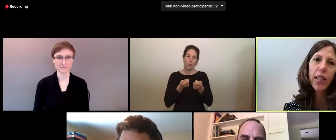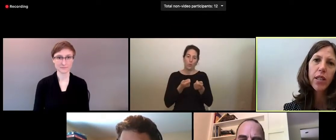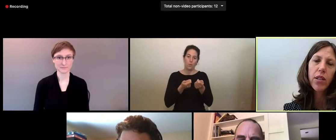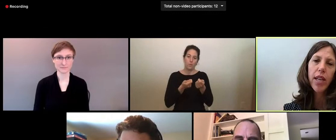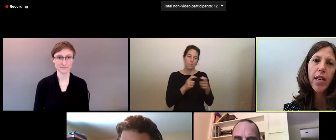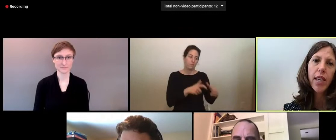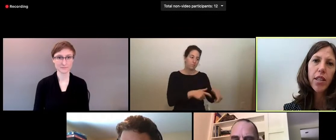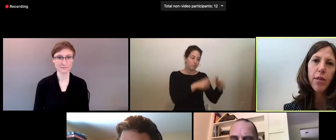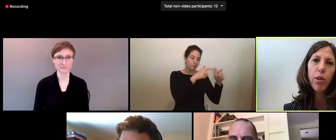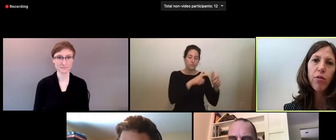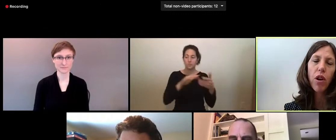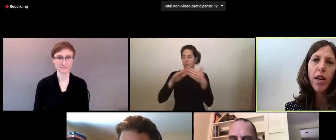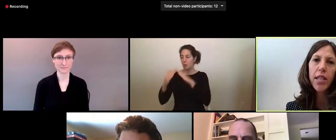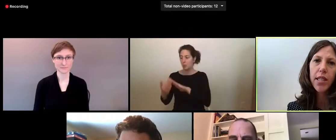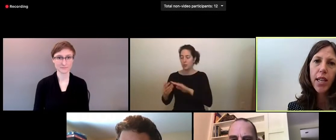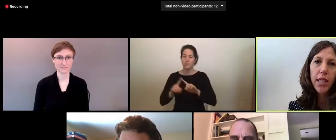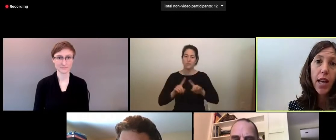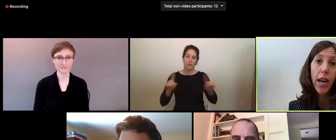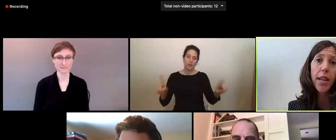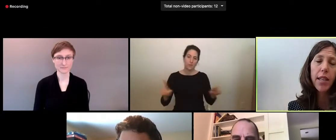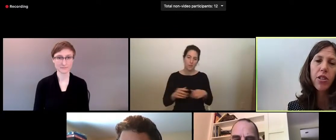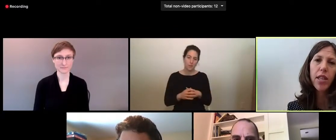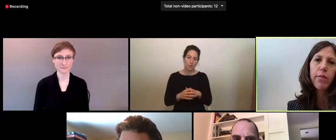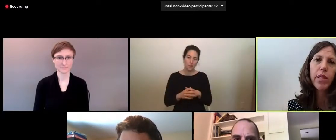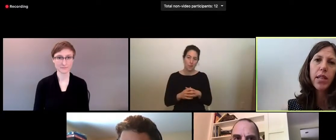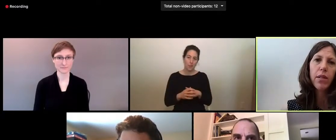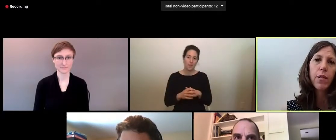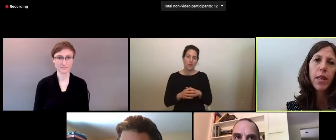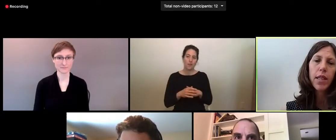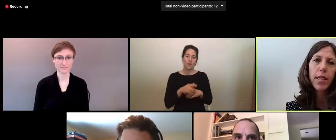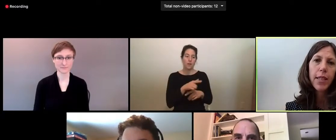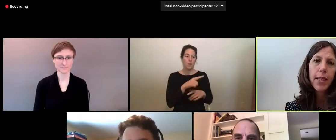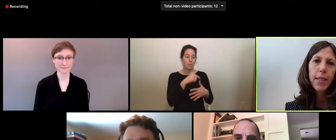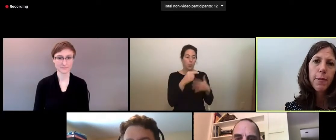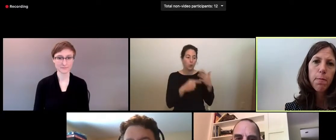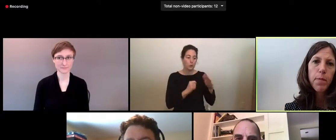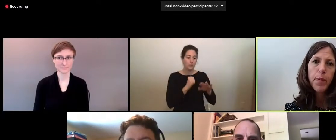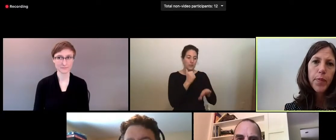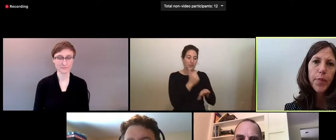foyers de soins de longue durée est plus fort et ça arrête la transmission.